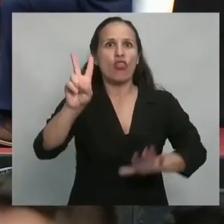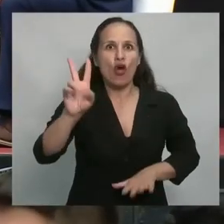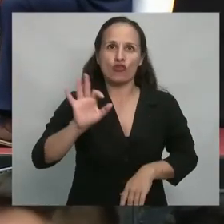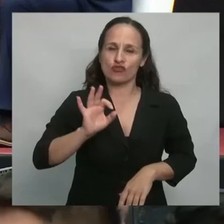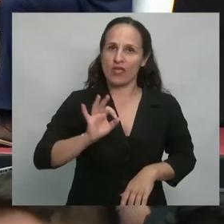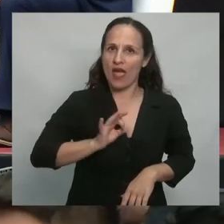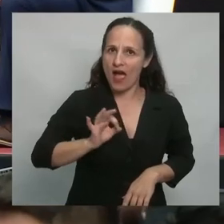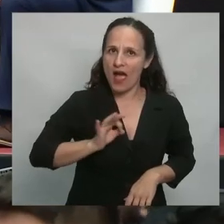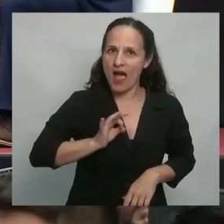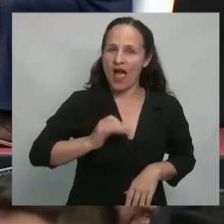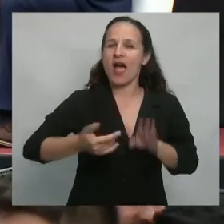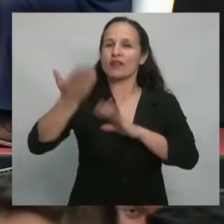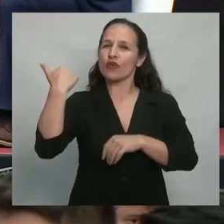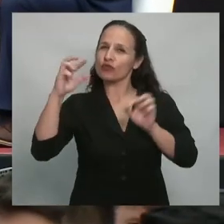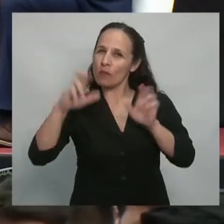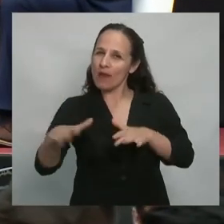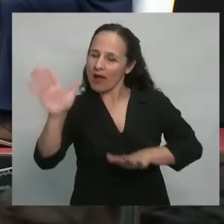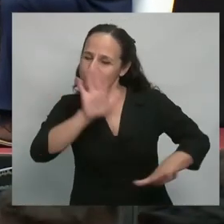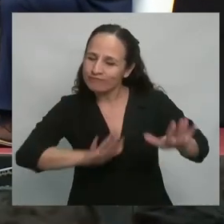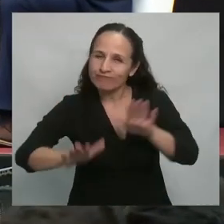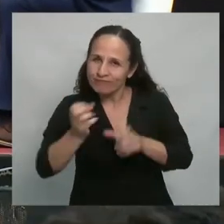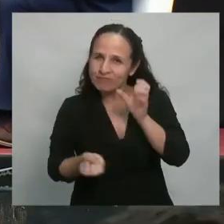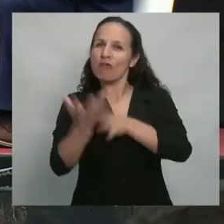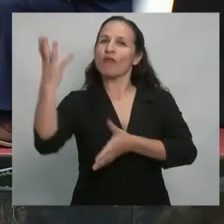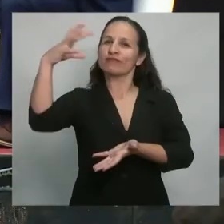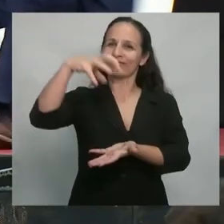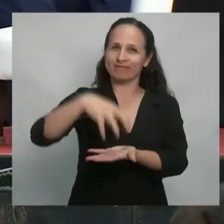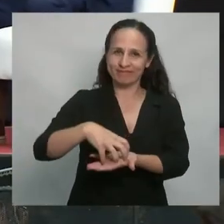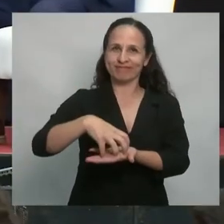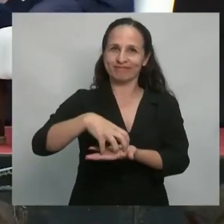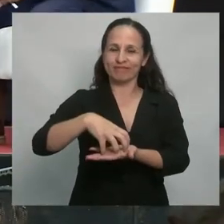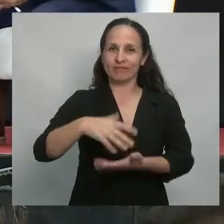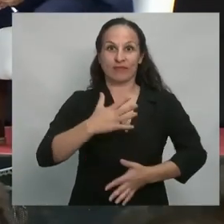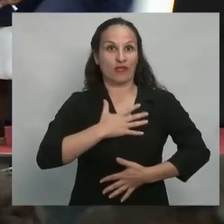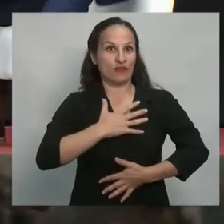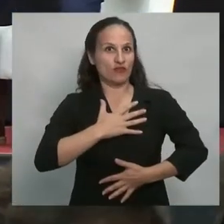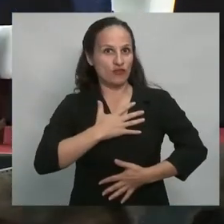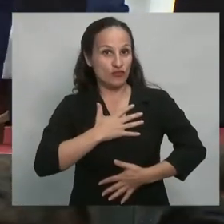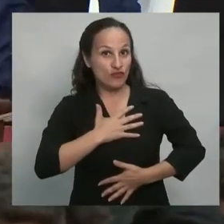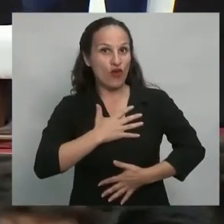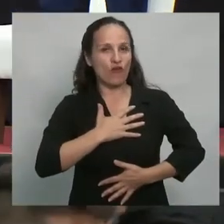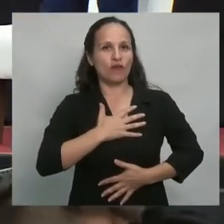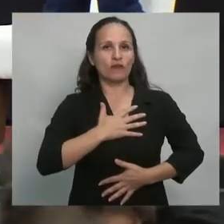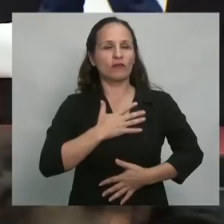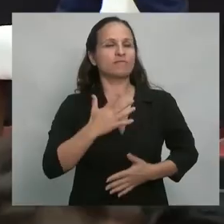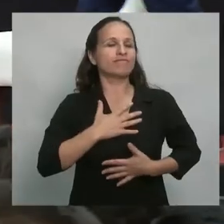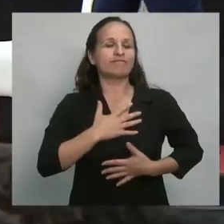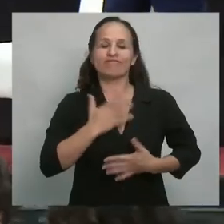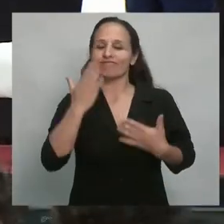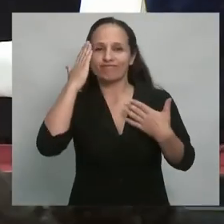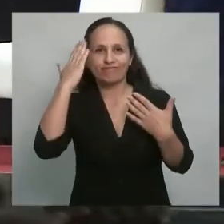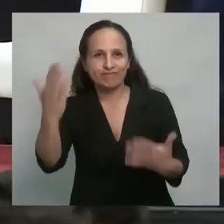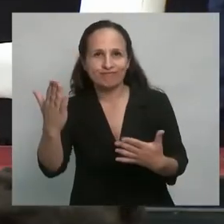institution began. I carry warm greetings to all of you from the members of the Board of